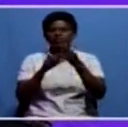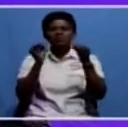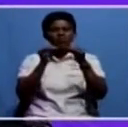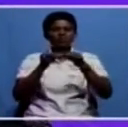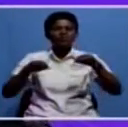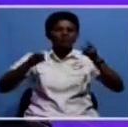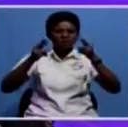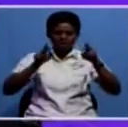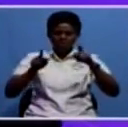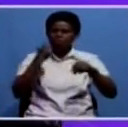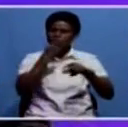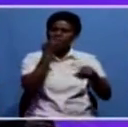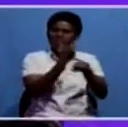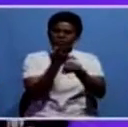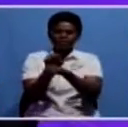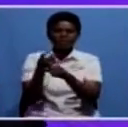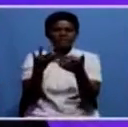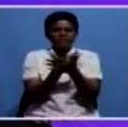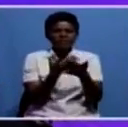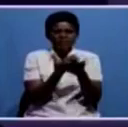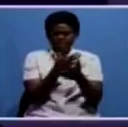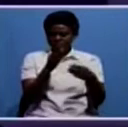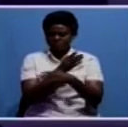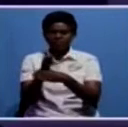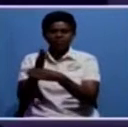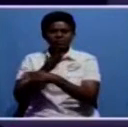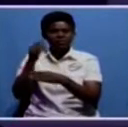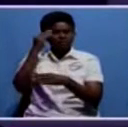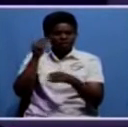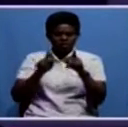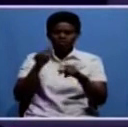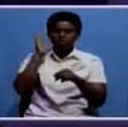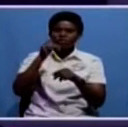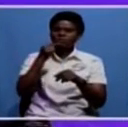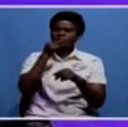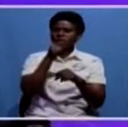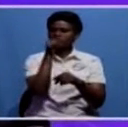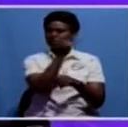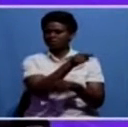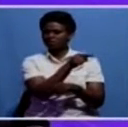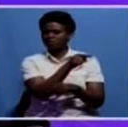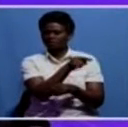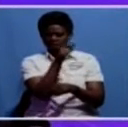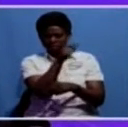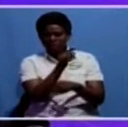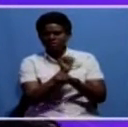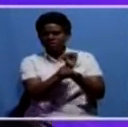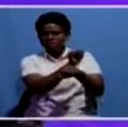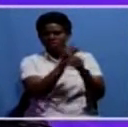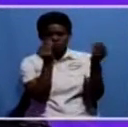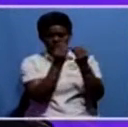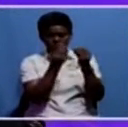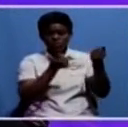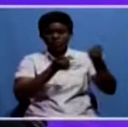those who are enterprising to even fear being enterprising, because people are going to say, if that one is driving a nice car,